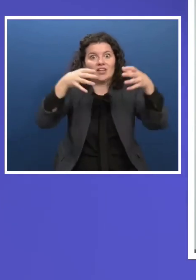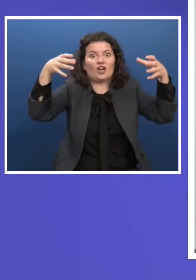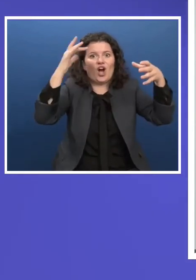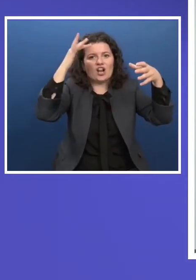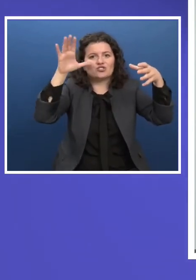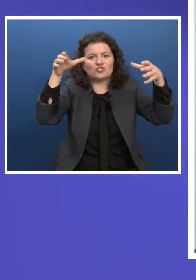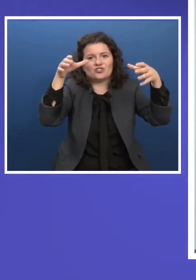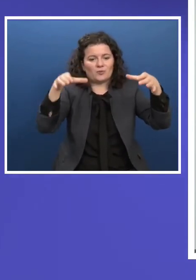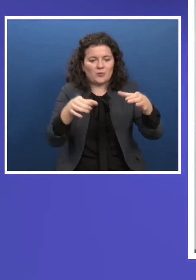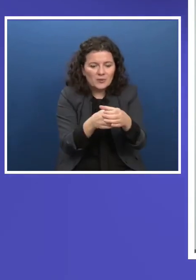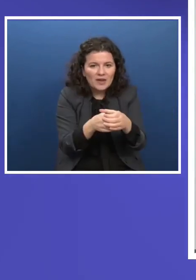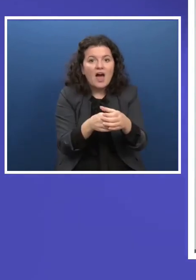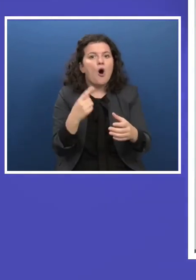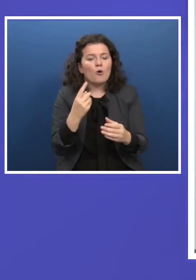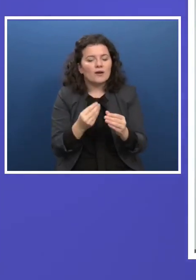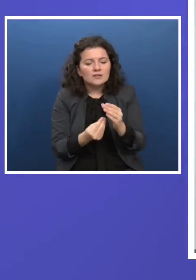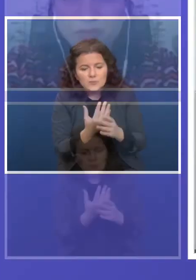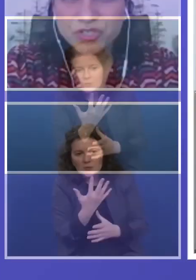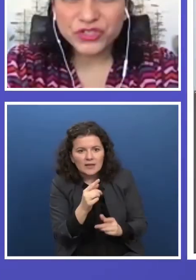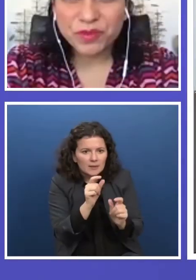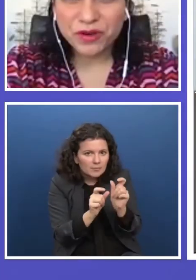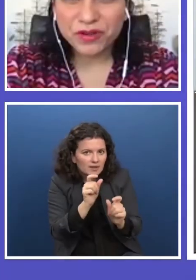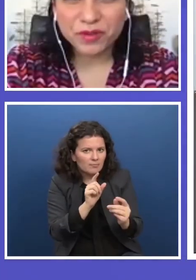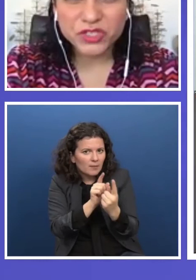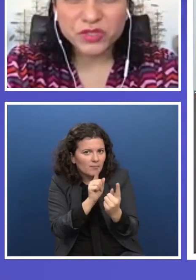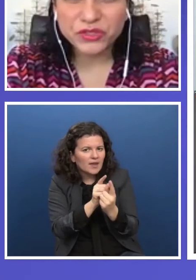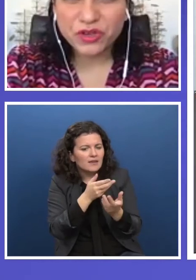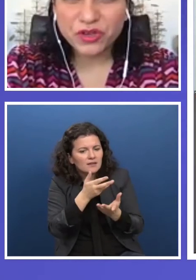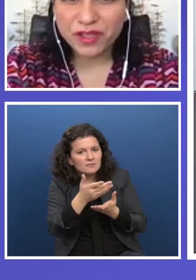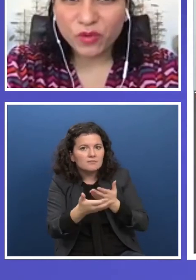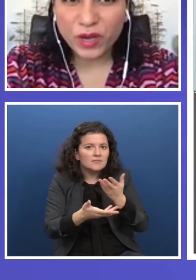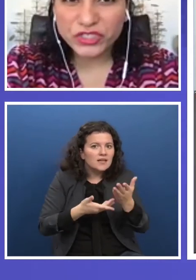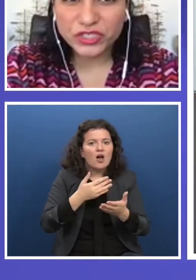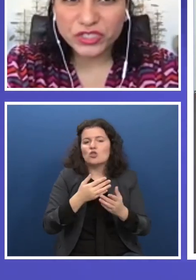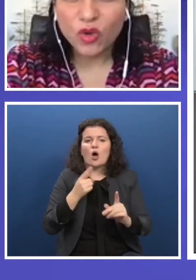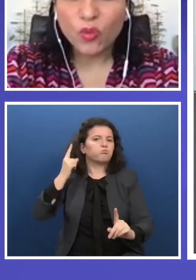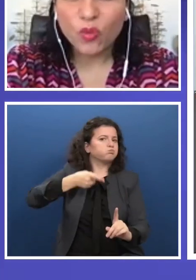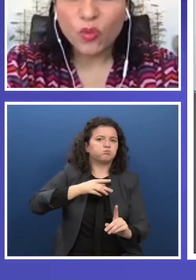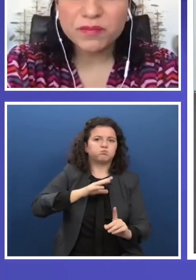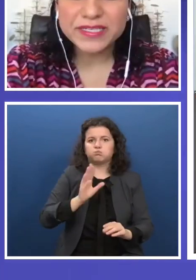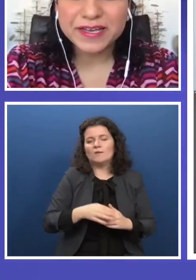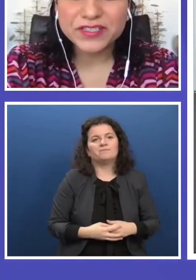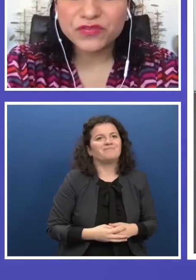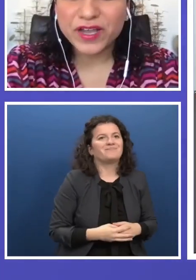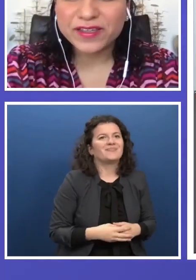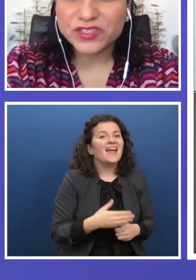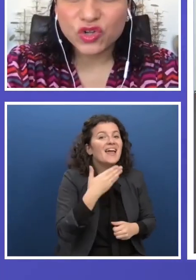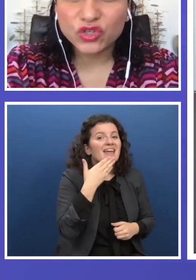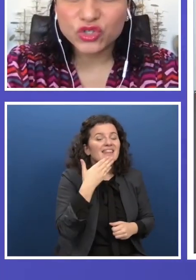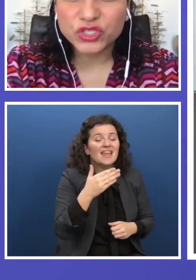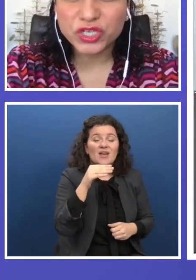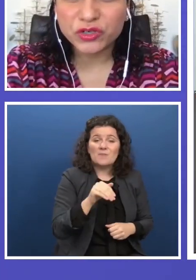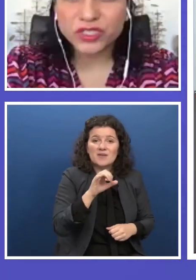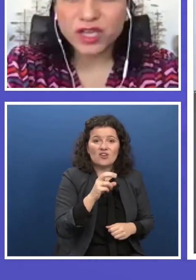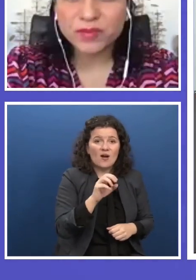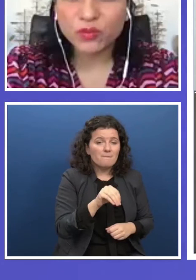there. Thank you, Myrna. I'm going to turn to Miriam, just building on that question. What can be done to fight against